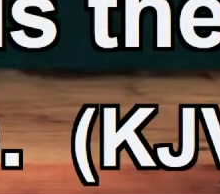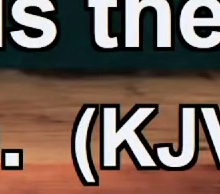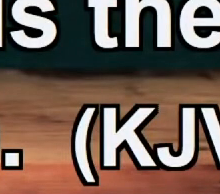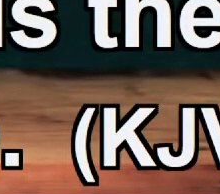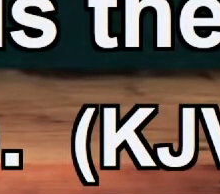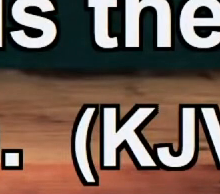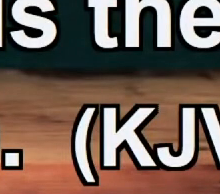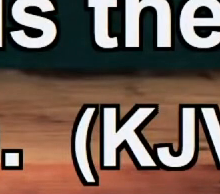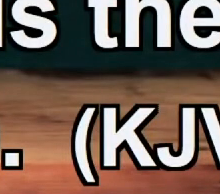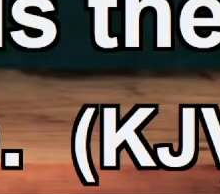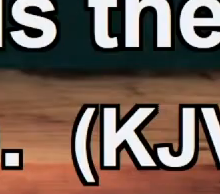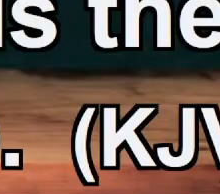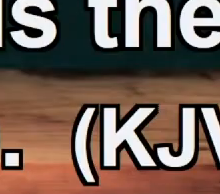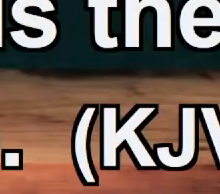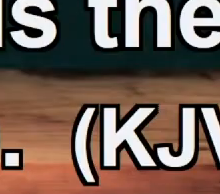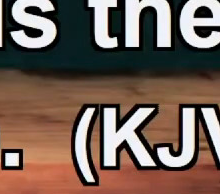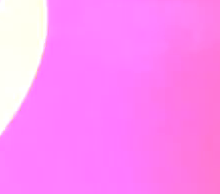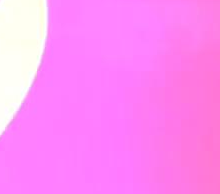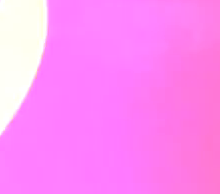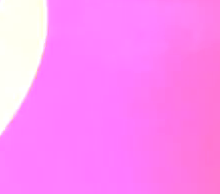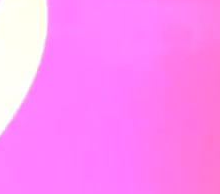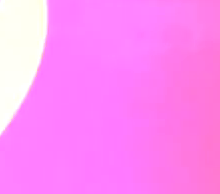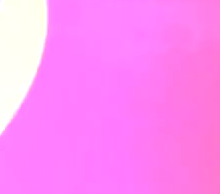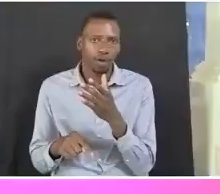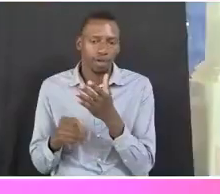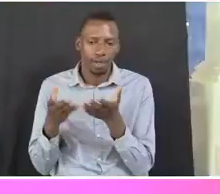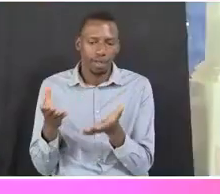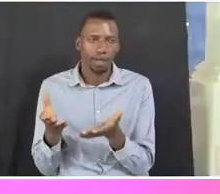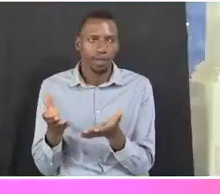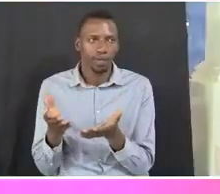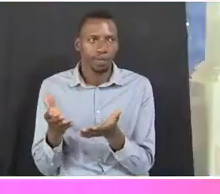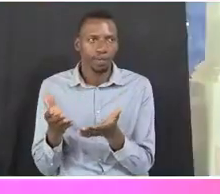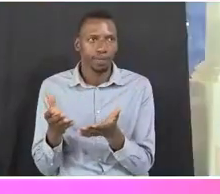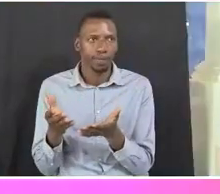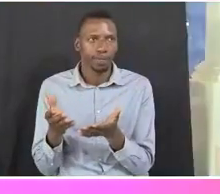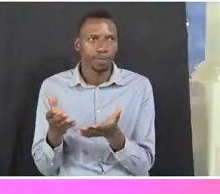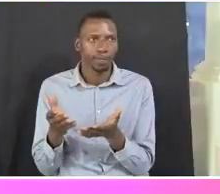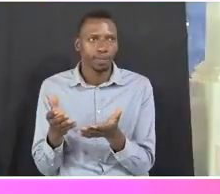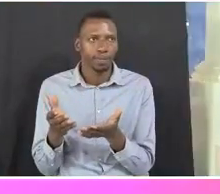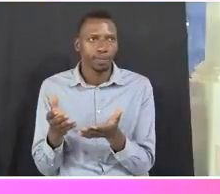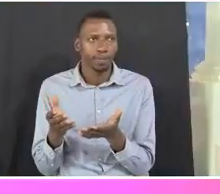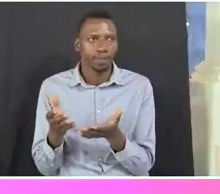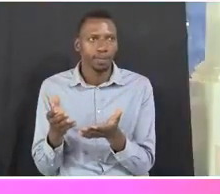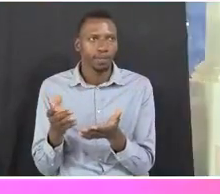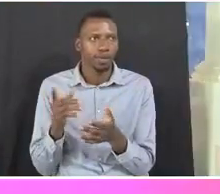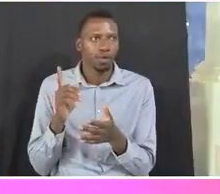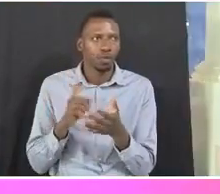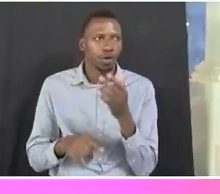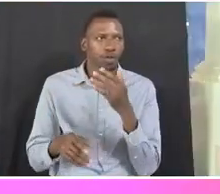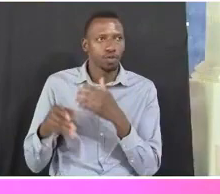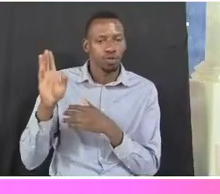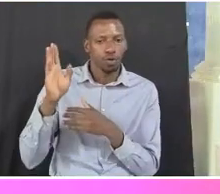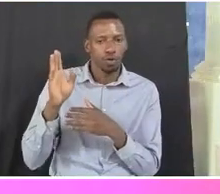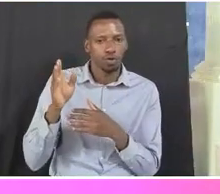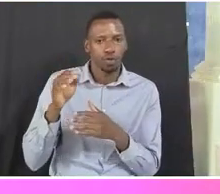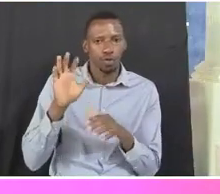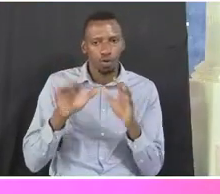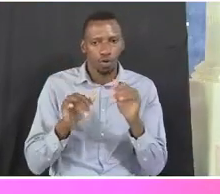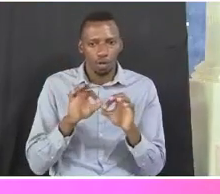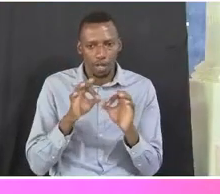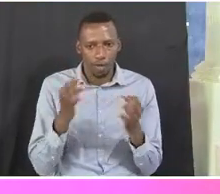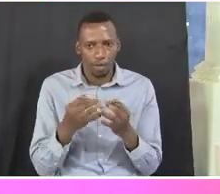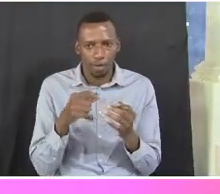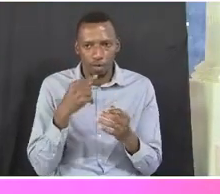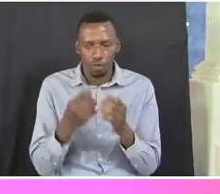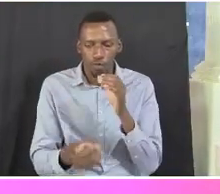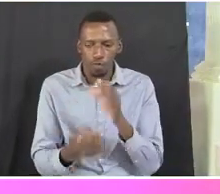God, what are we experiencing here? Honestly, what God was calling the families who formed the